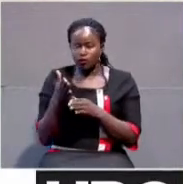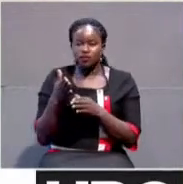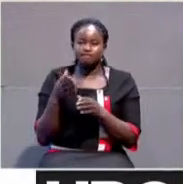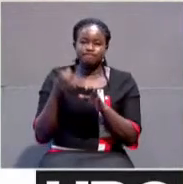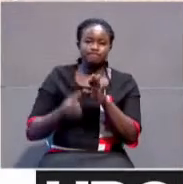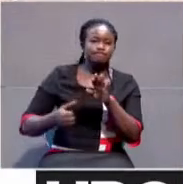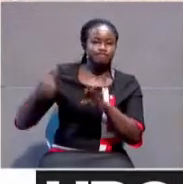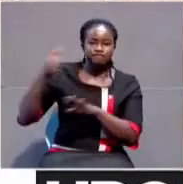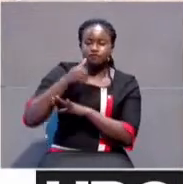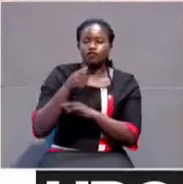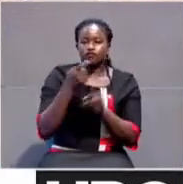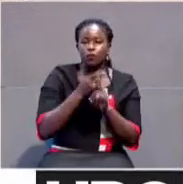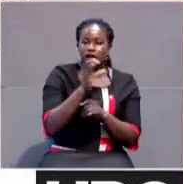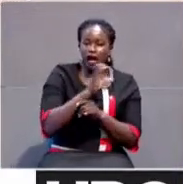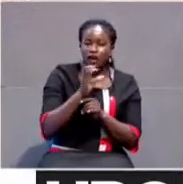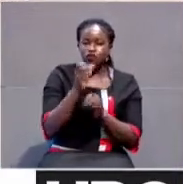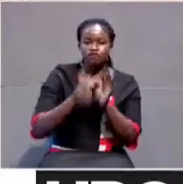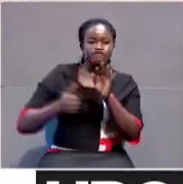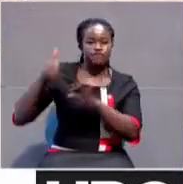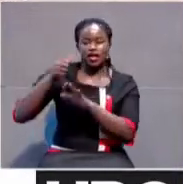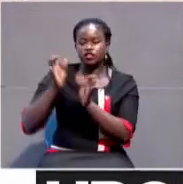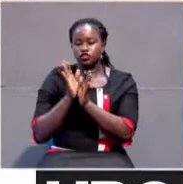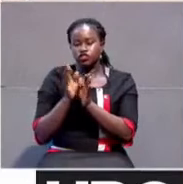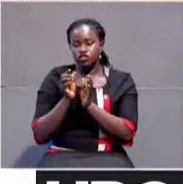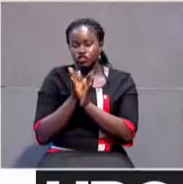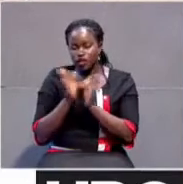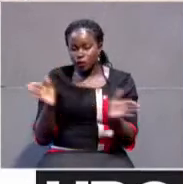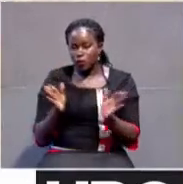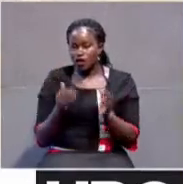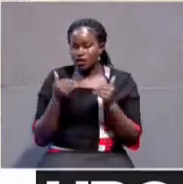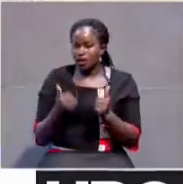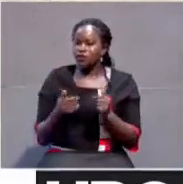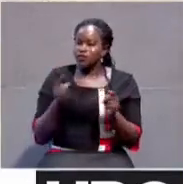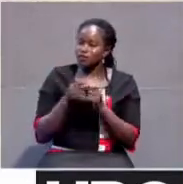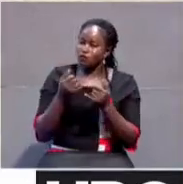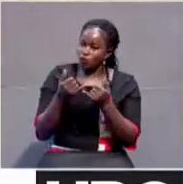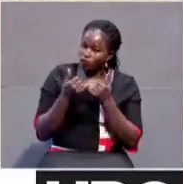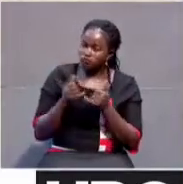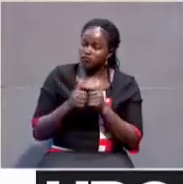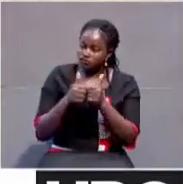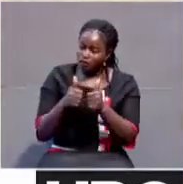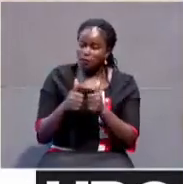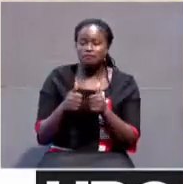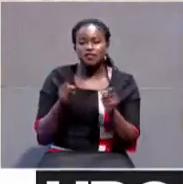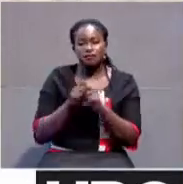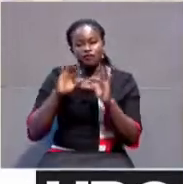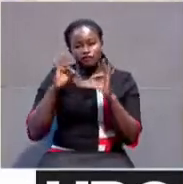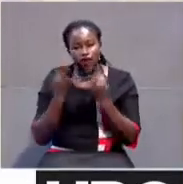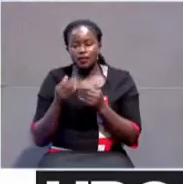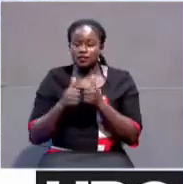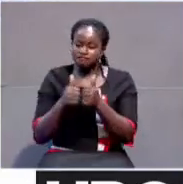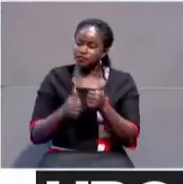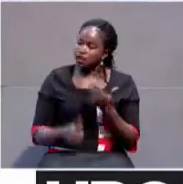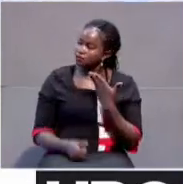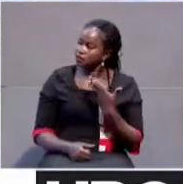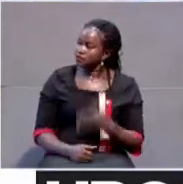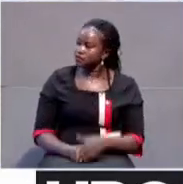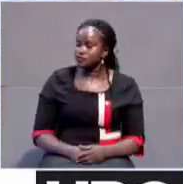elevated from Colonel to General. They were accompanied by their spouses and family members. We have been